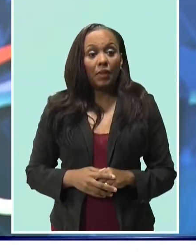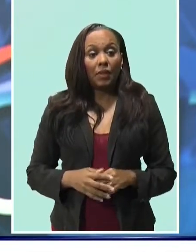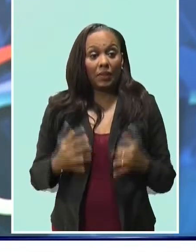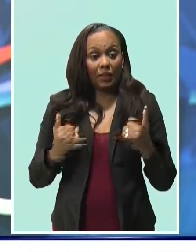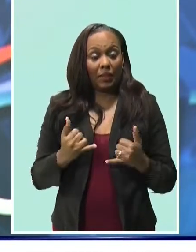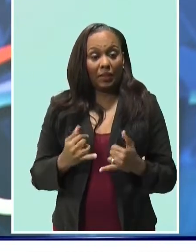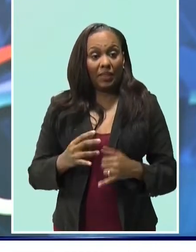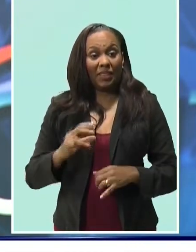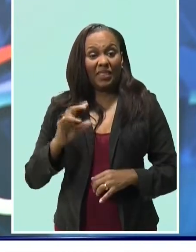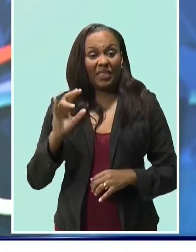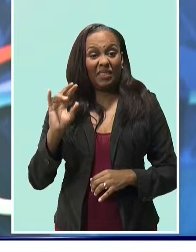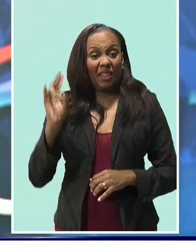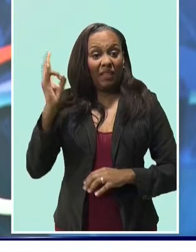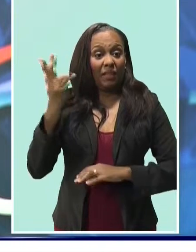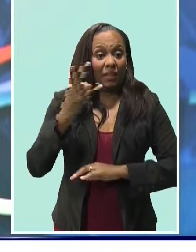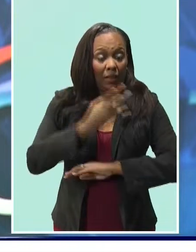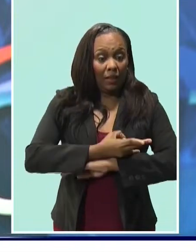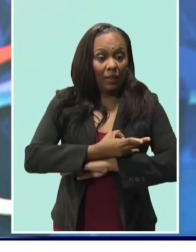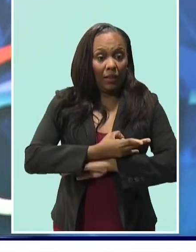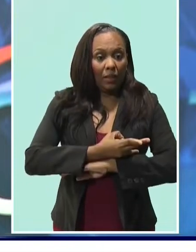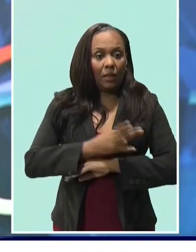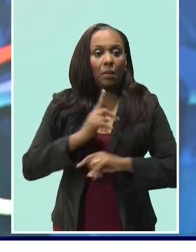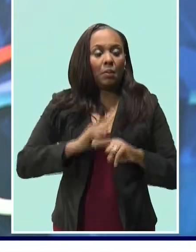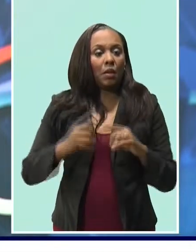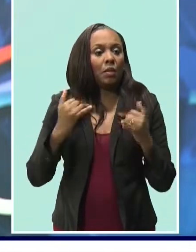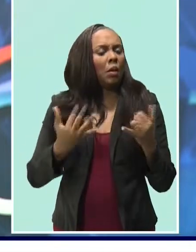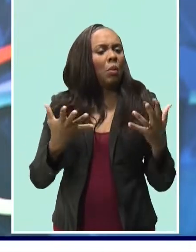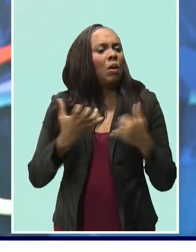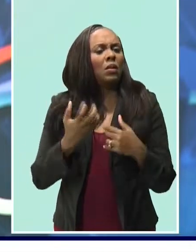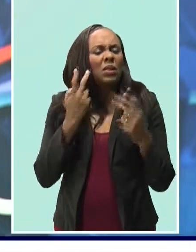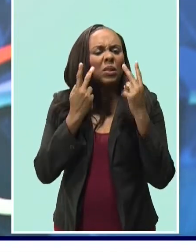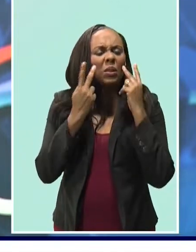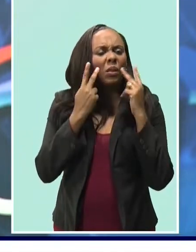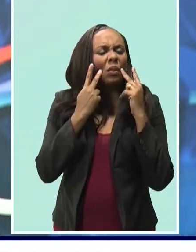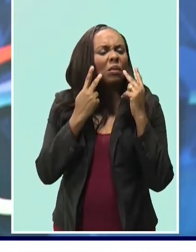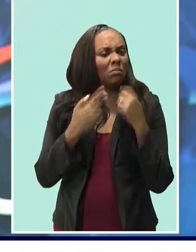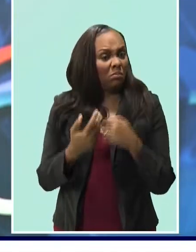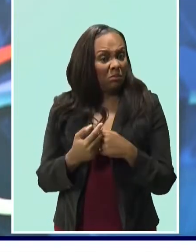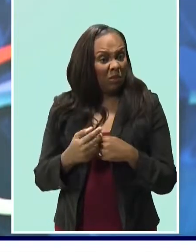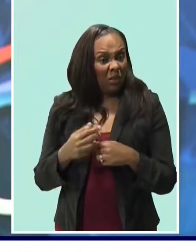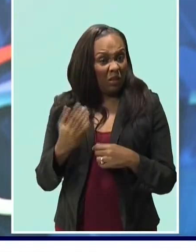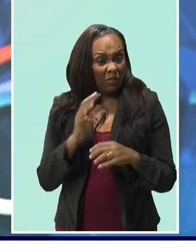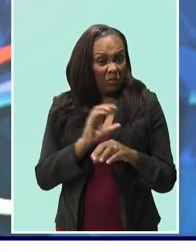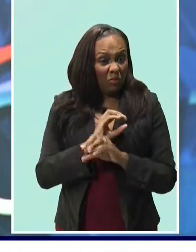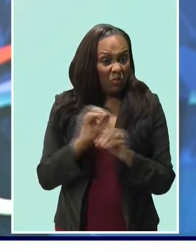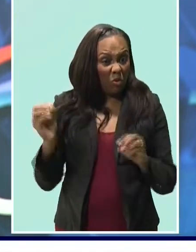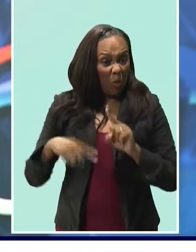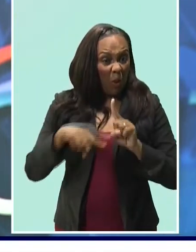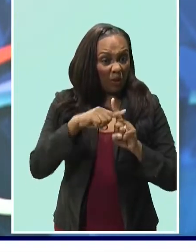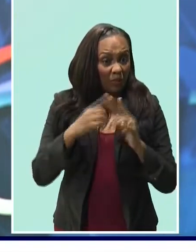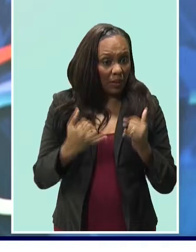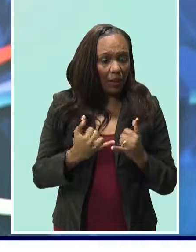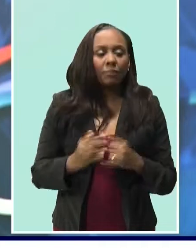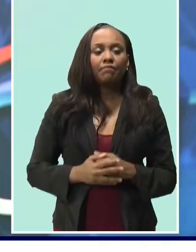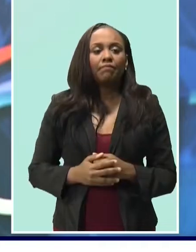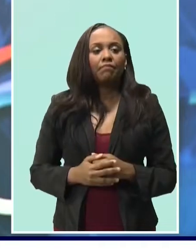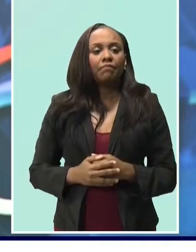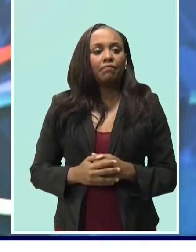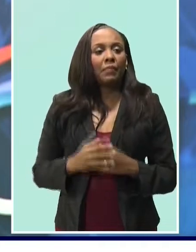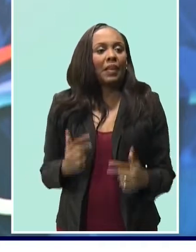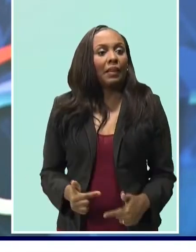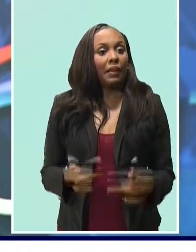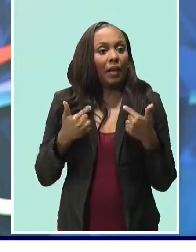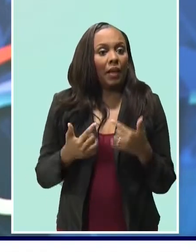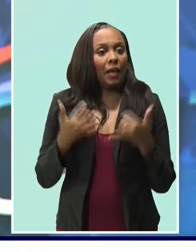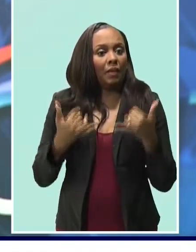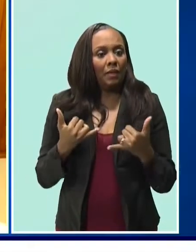and Barbadians are eagerly awaiting the latest information to see if we have reached the 1-week mark. Well, joining us live now to tell us more